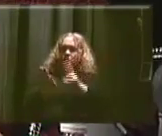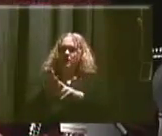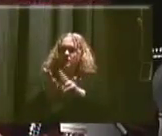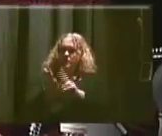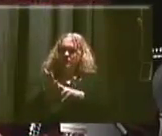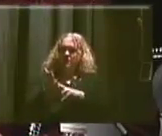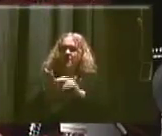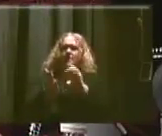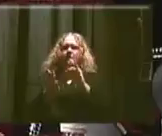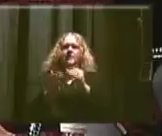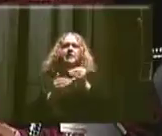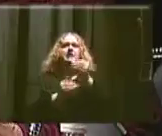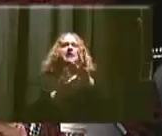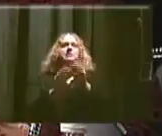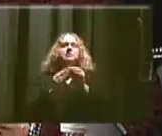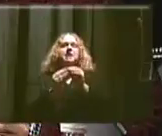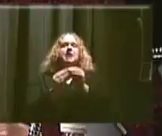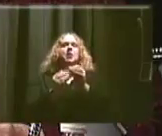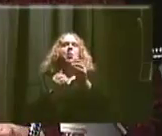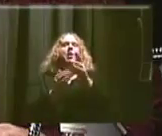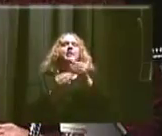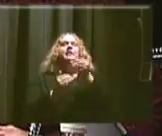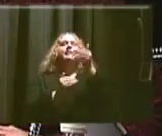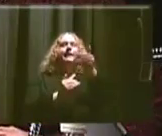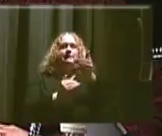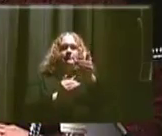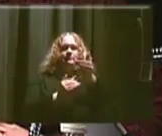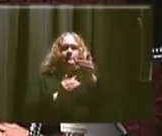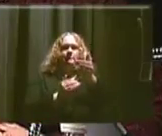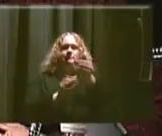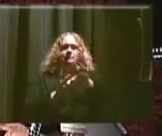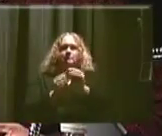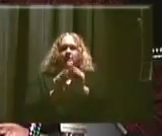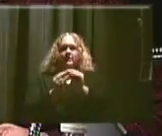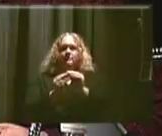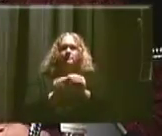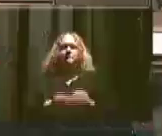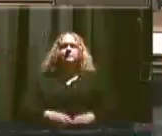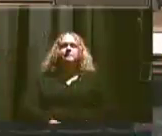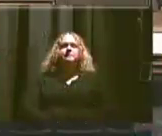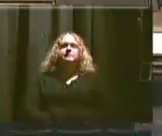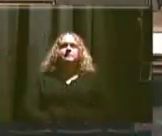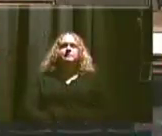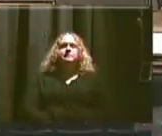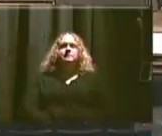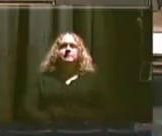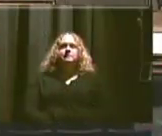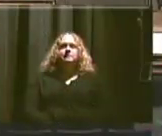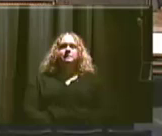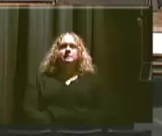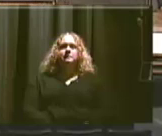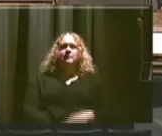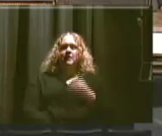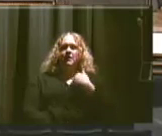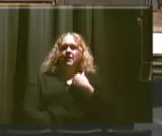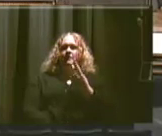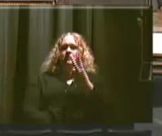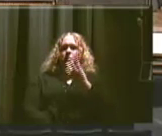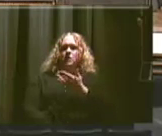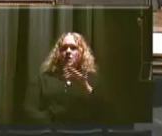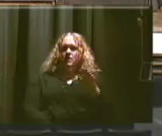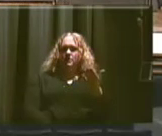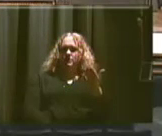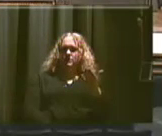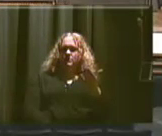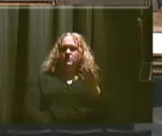if not at the next meeting, the following meeting. Great. Thank you. Okay. Good call out. Yes, Linda. I just had two things that I think need